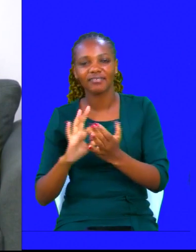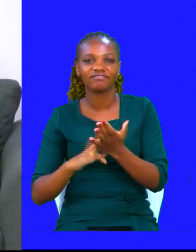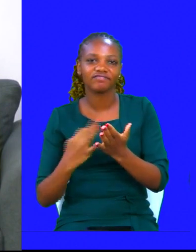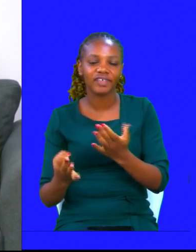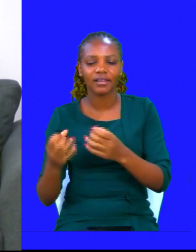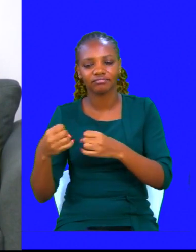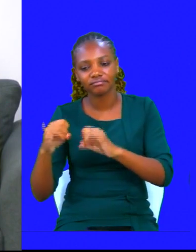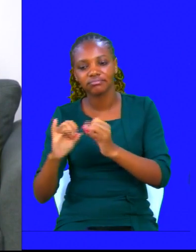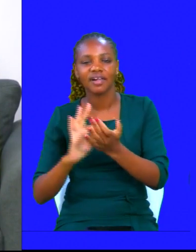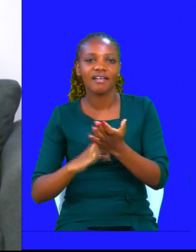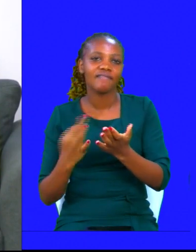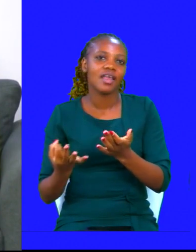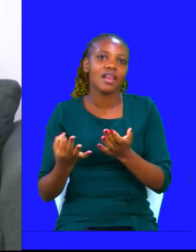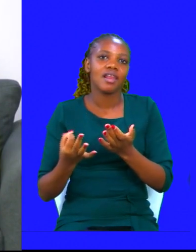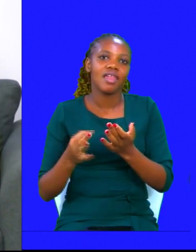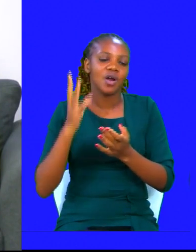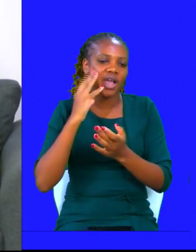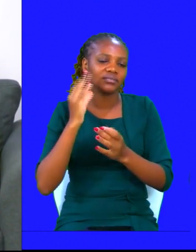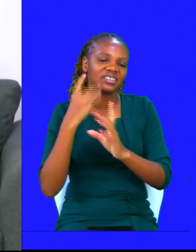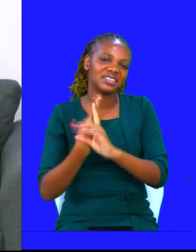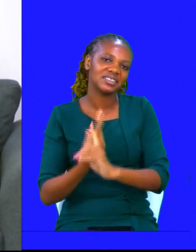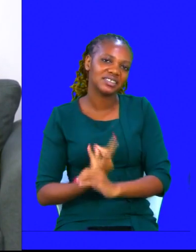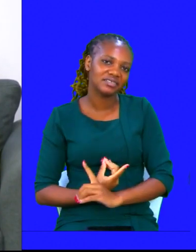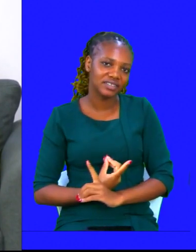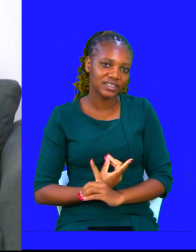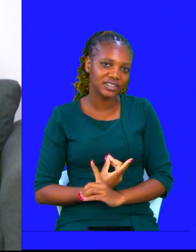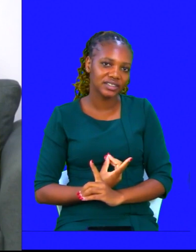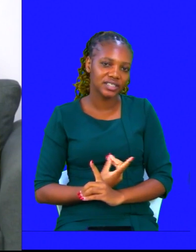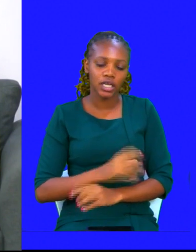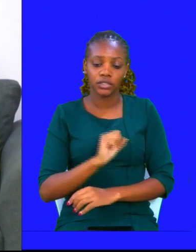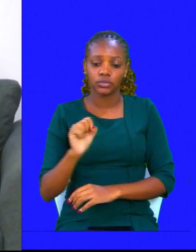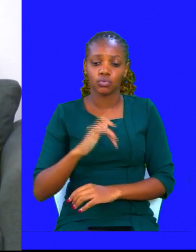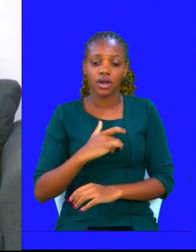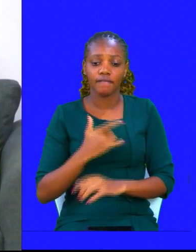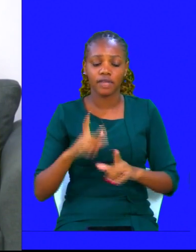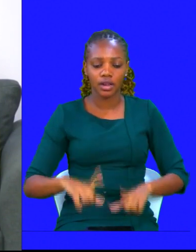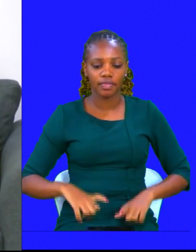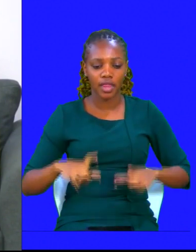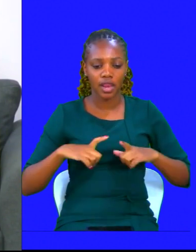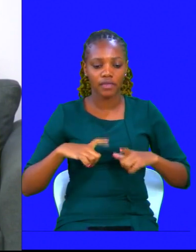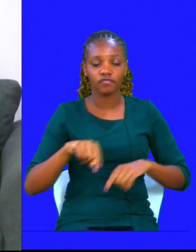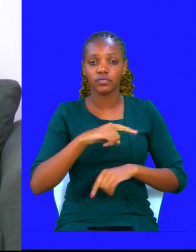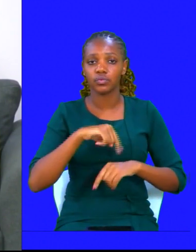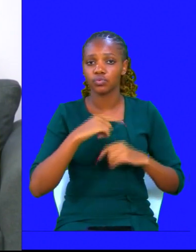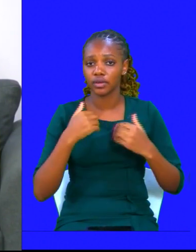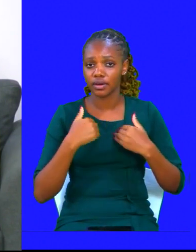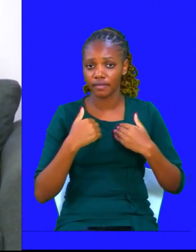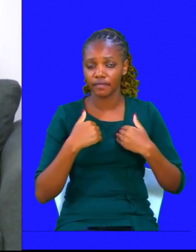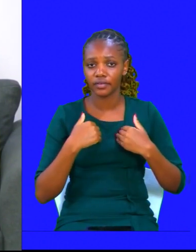try again. Ikikata, you try again. So I feel like the lifestyle that we youth are